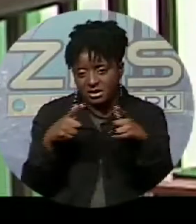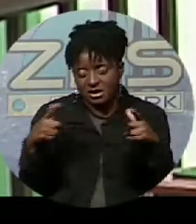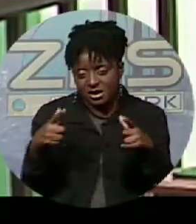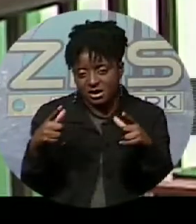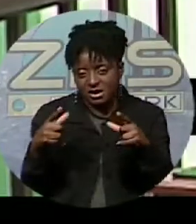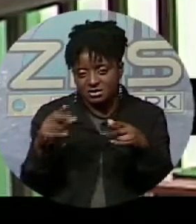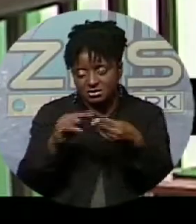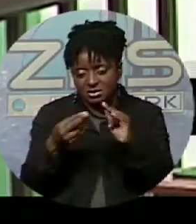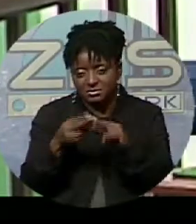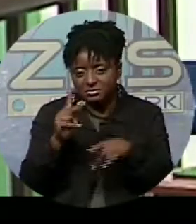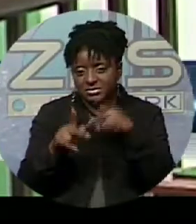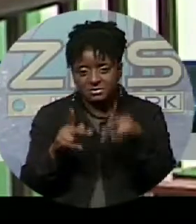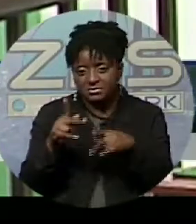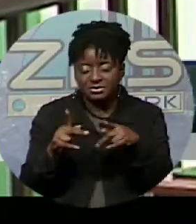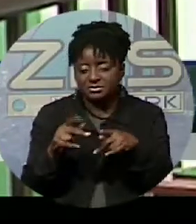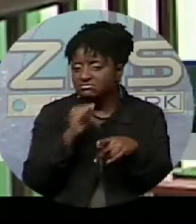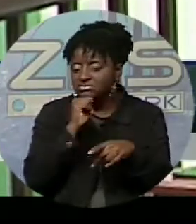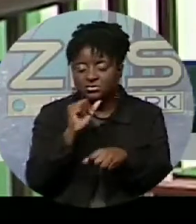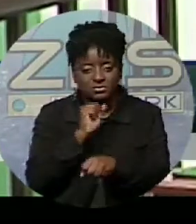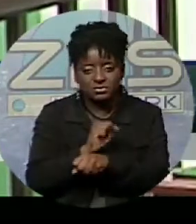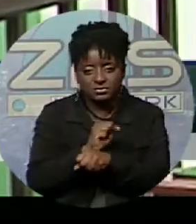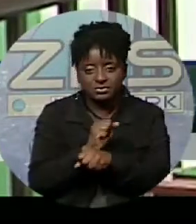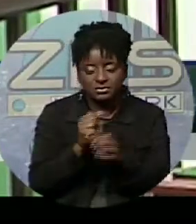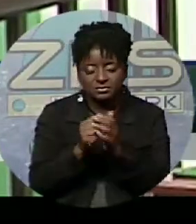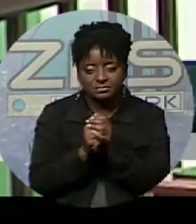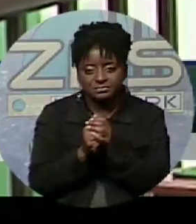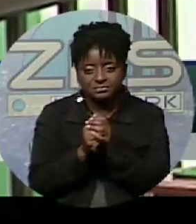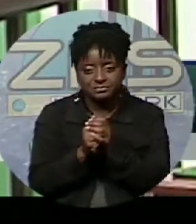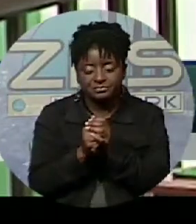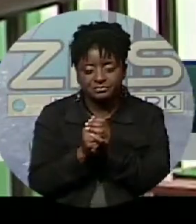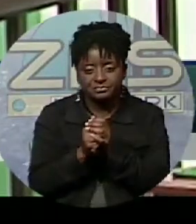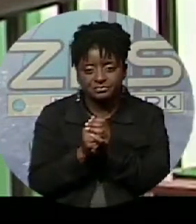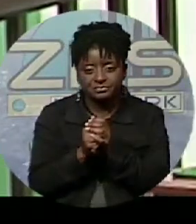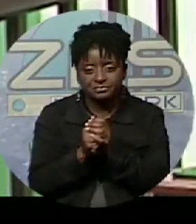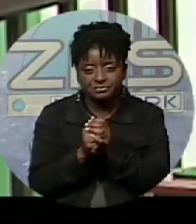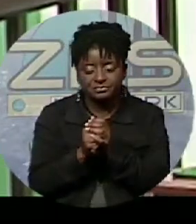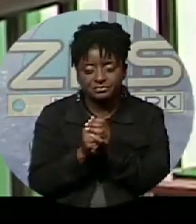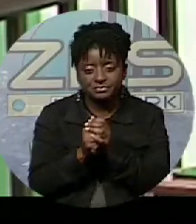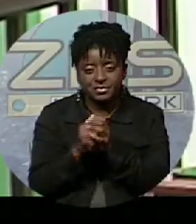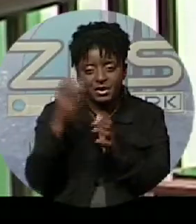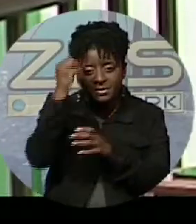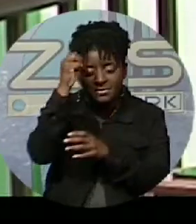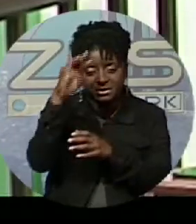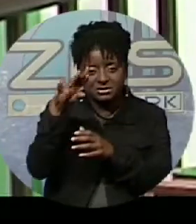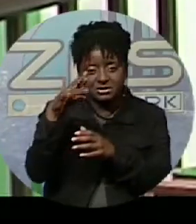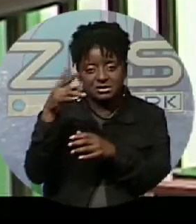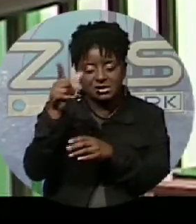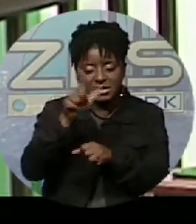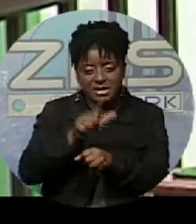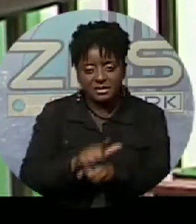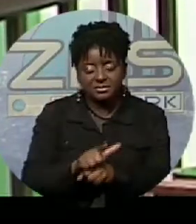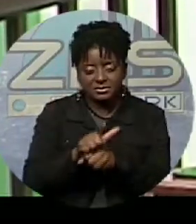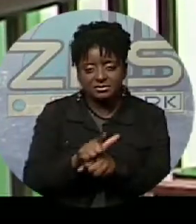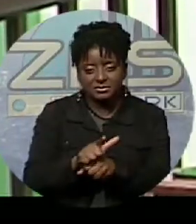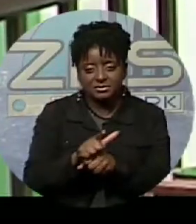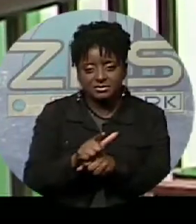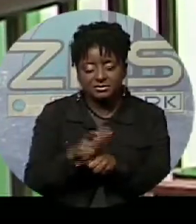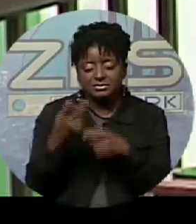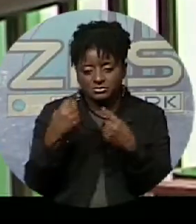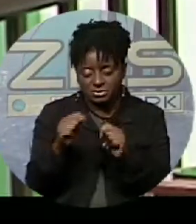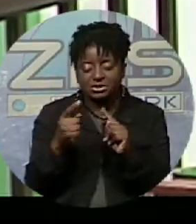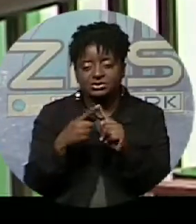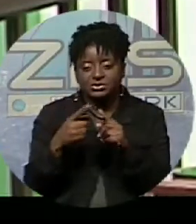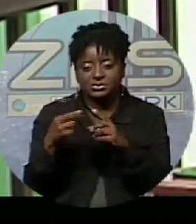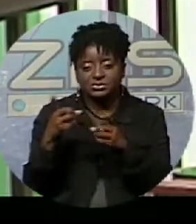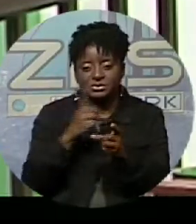who would have been terminated or lost their jobs. That's the position taken by Minister of Labor Shane Gibson, who sought to defend the unemployment